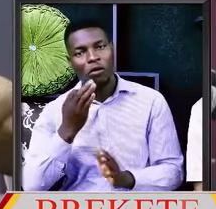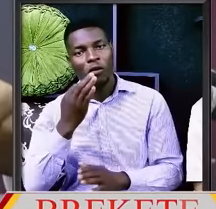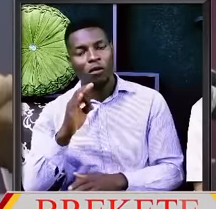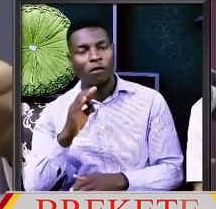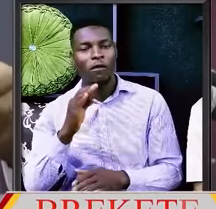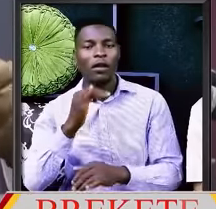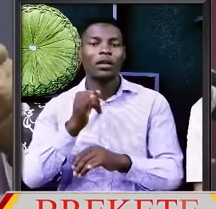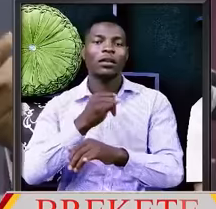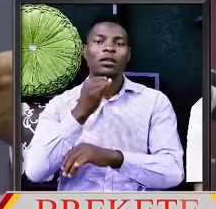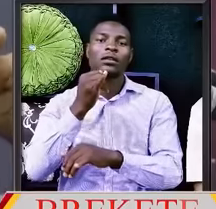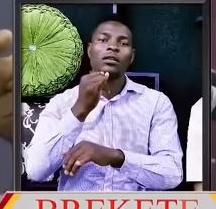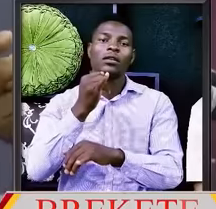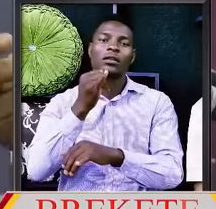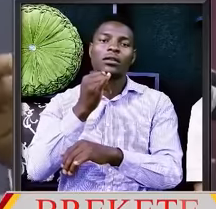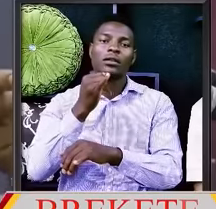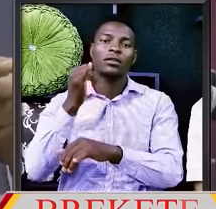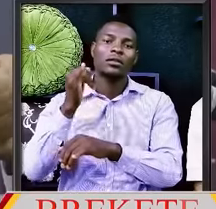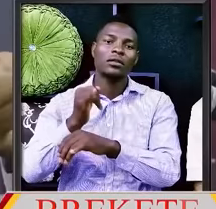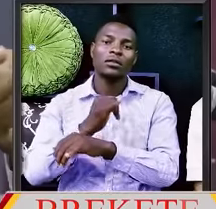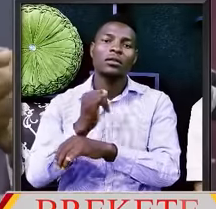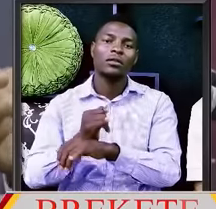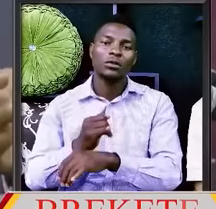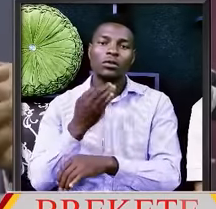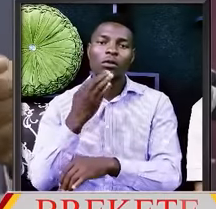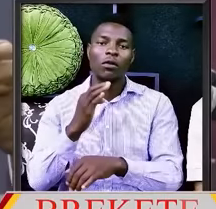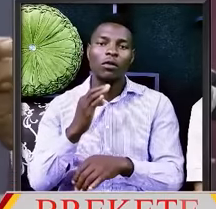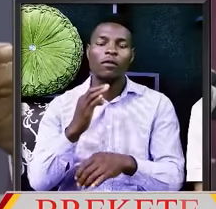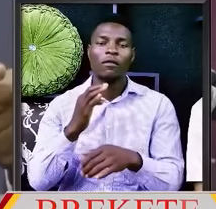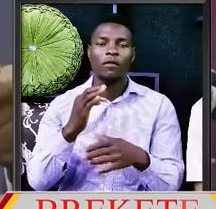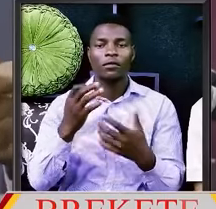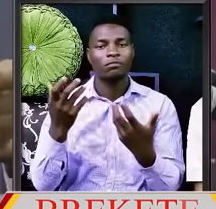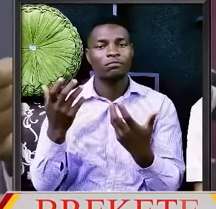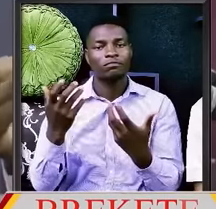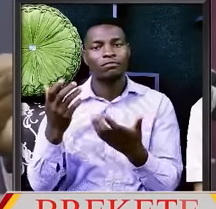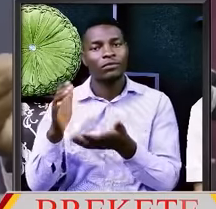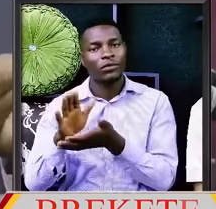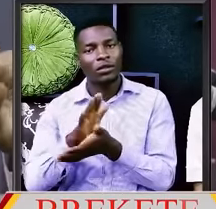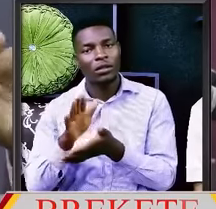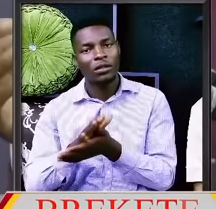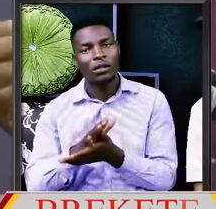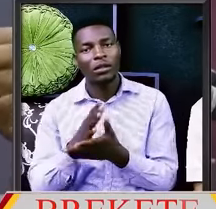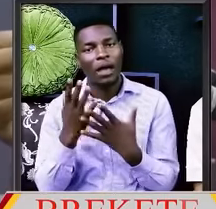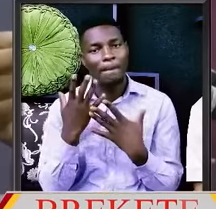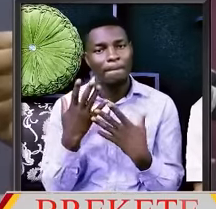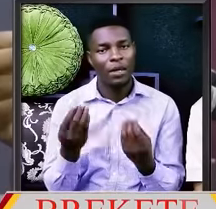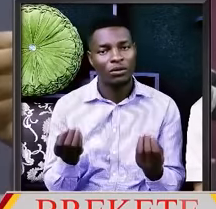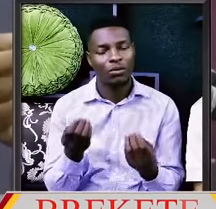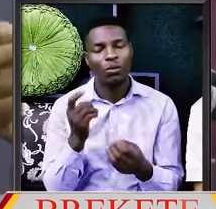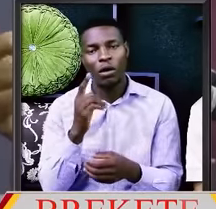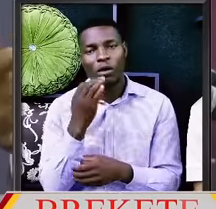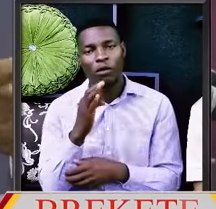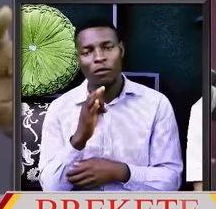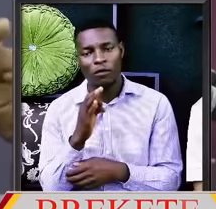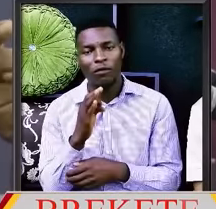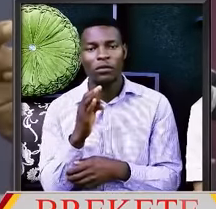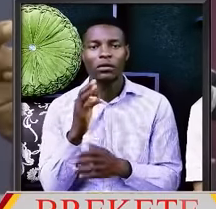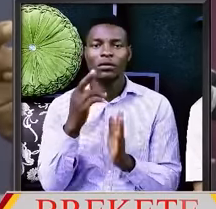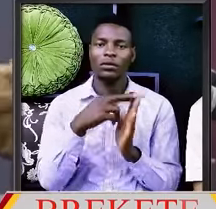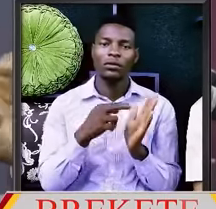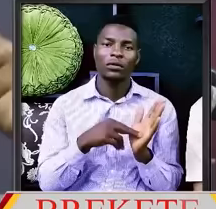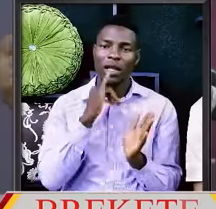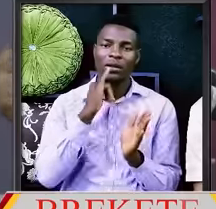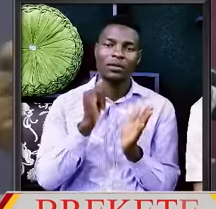Institute of Chartered Mediators and Conciliators, one of the rules be say, if you want mediate between two